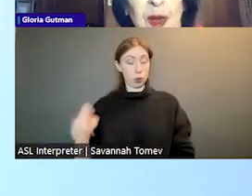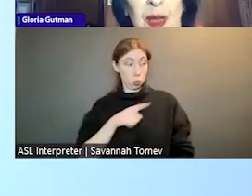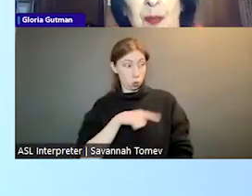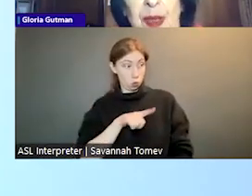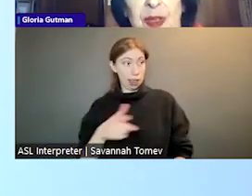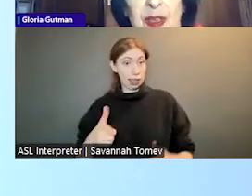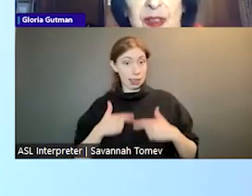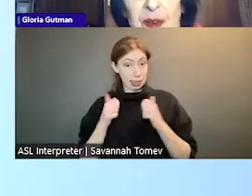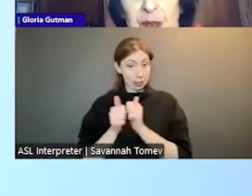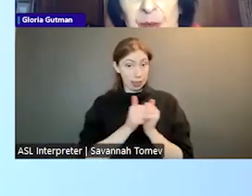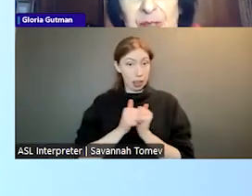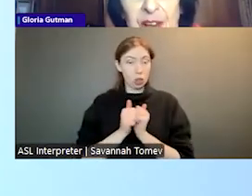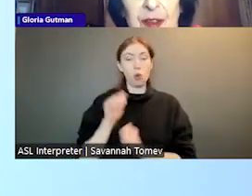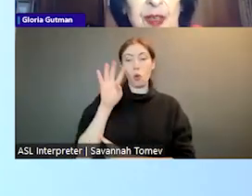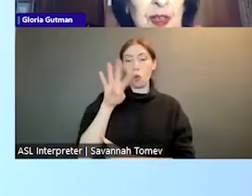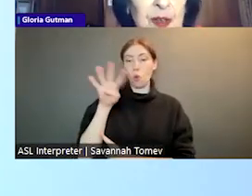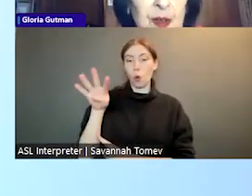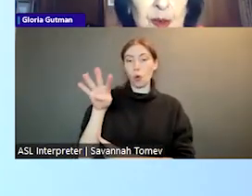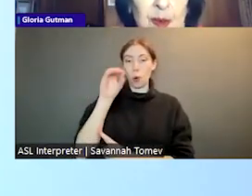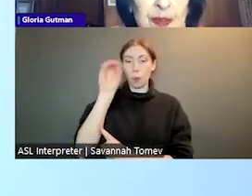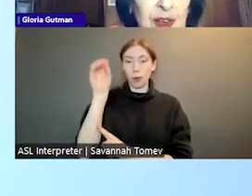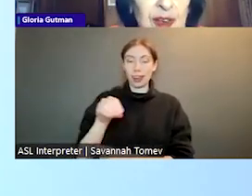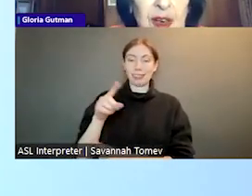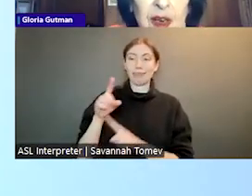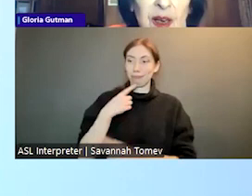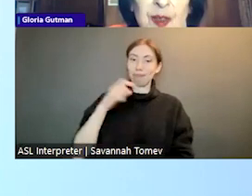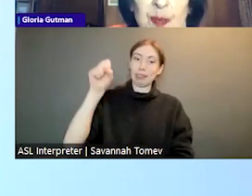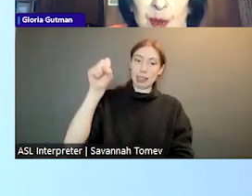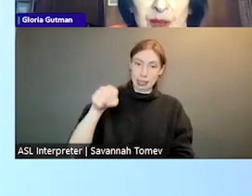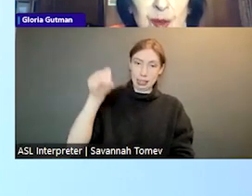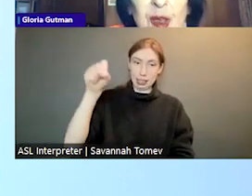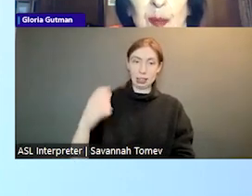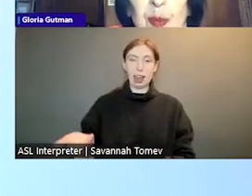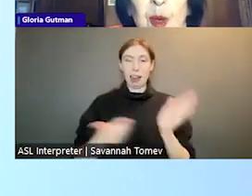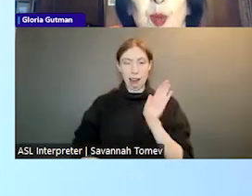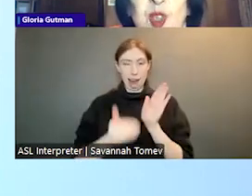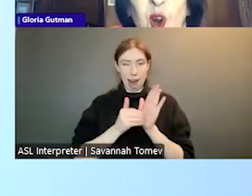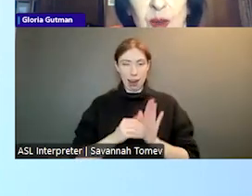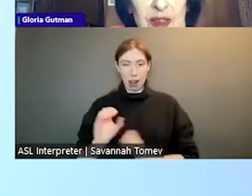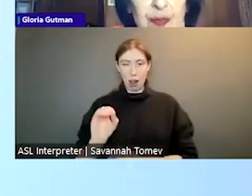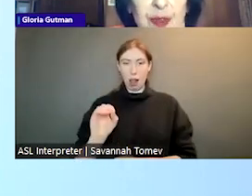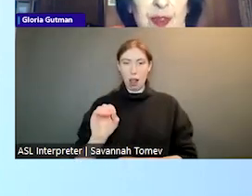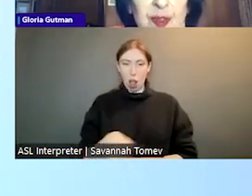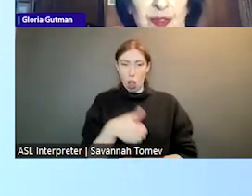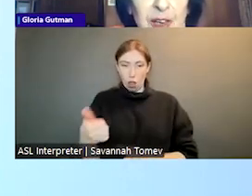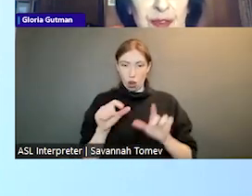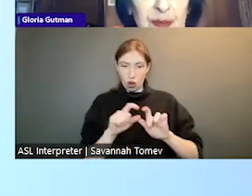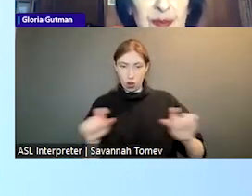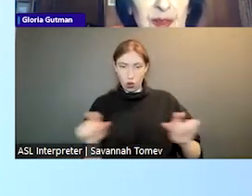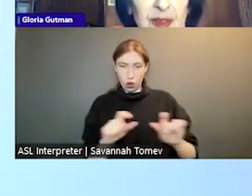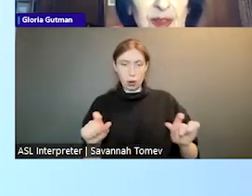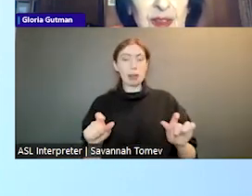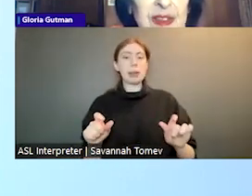do. But again, down here in the other category, we've got a substantial number who don't live with the